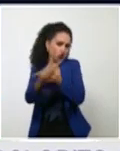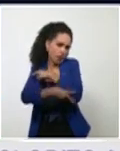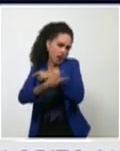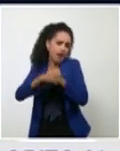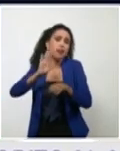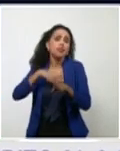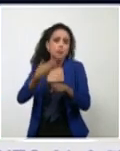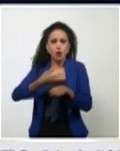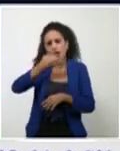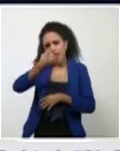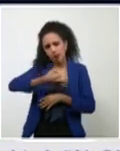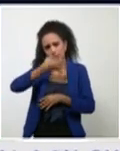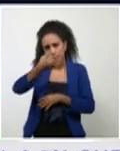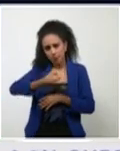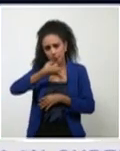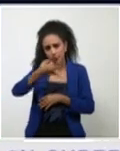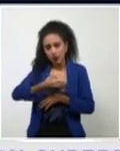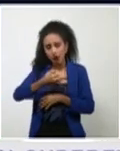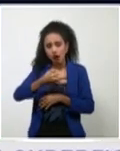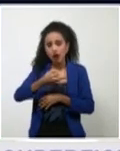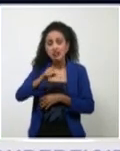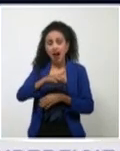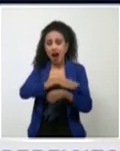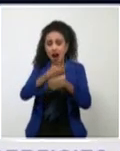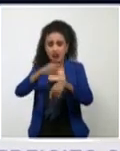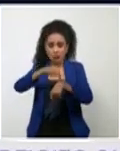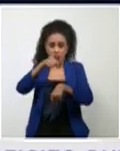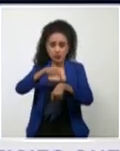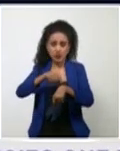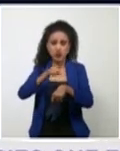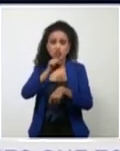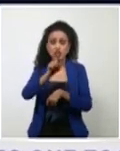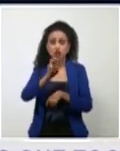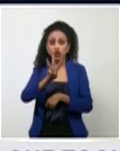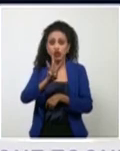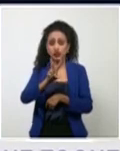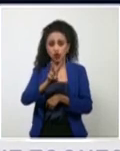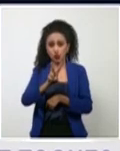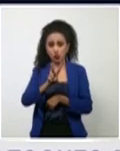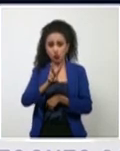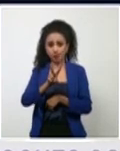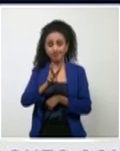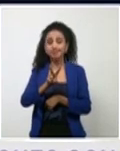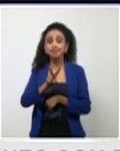We have one person with a source of infection abroad, and thus